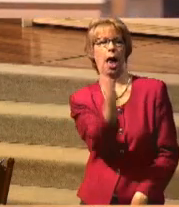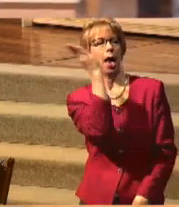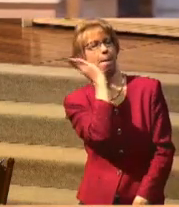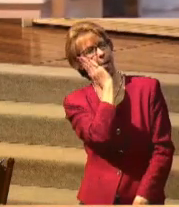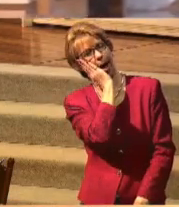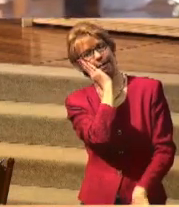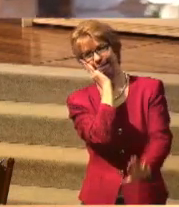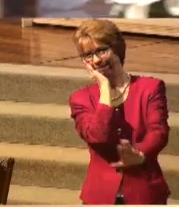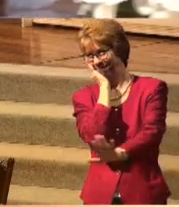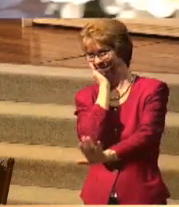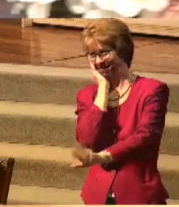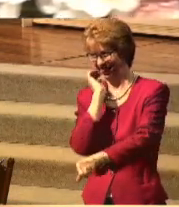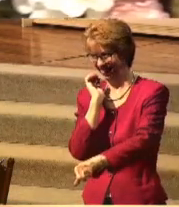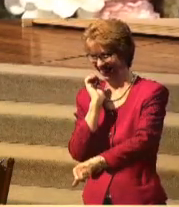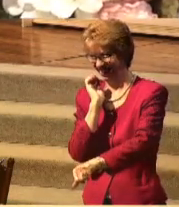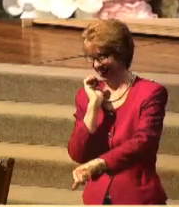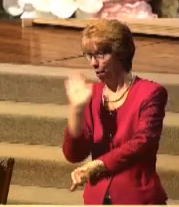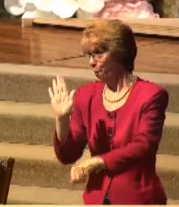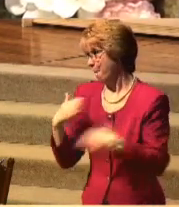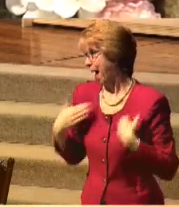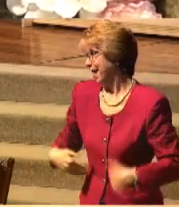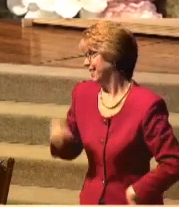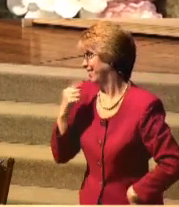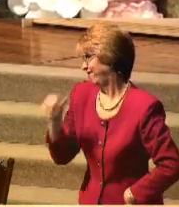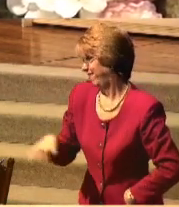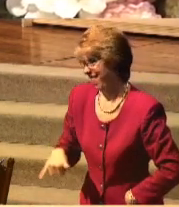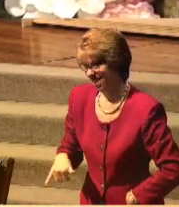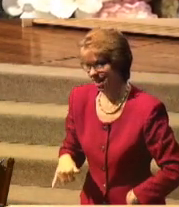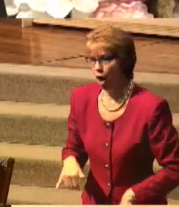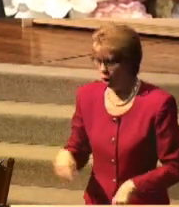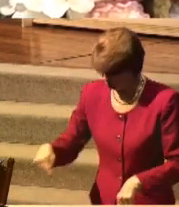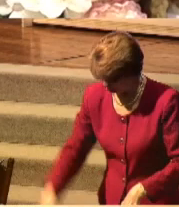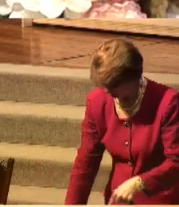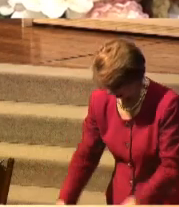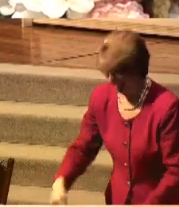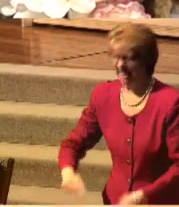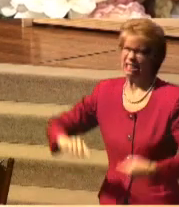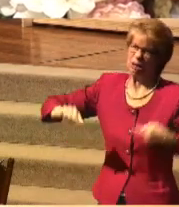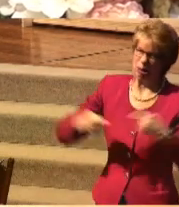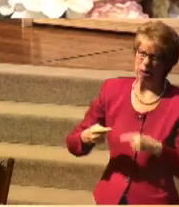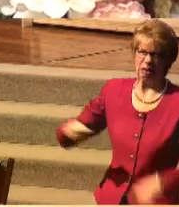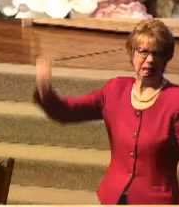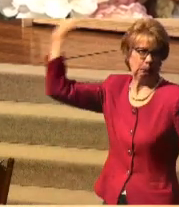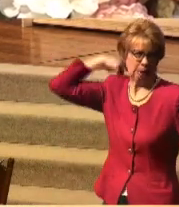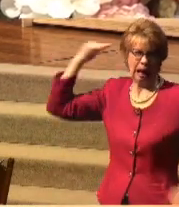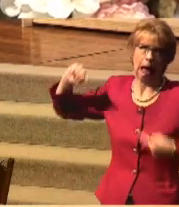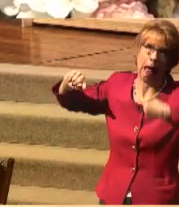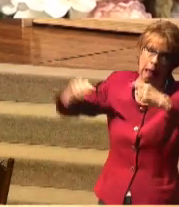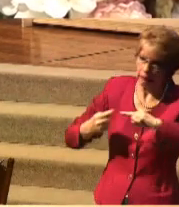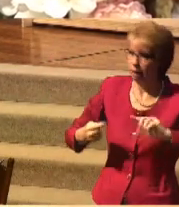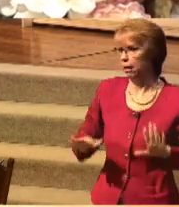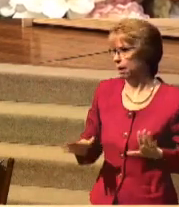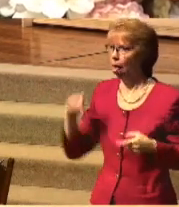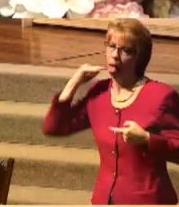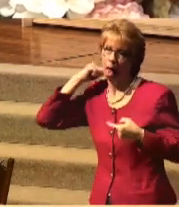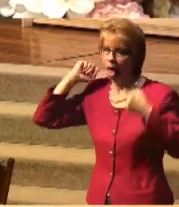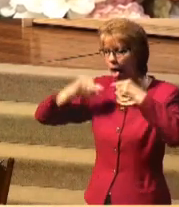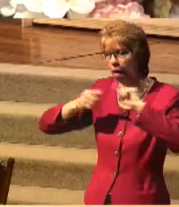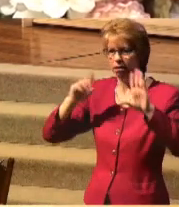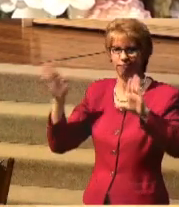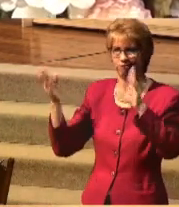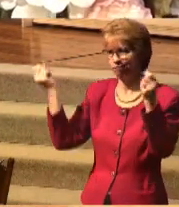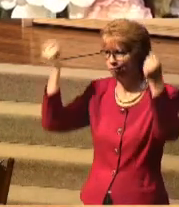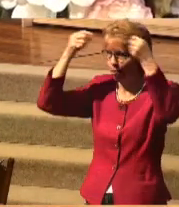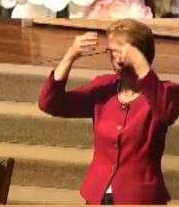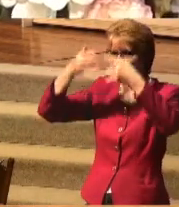at. And you know, your knees are going to hurt, and your back is going to ache, and you're going to have this, going to have that, and